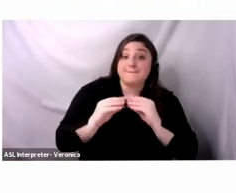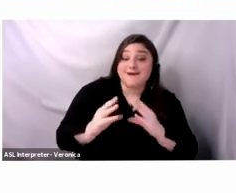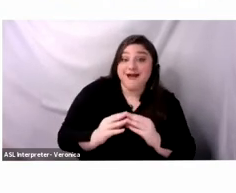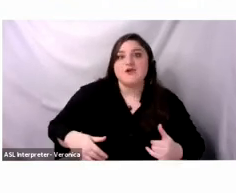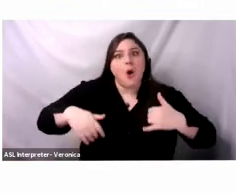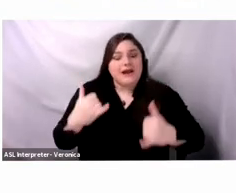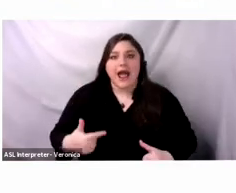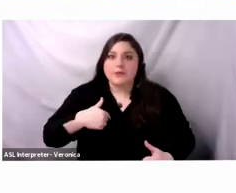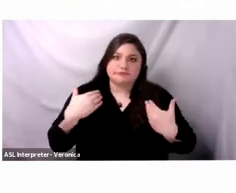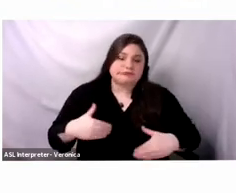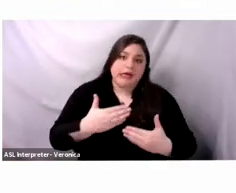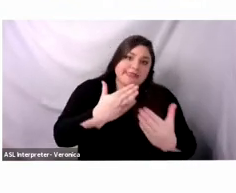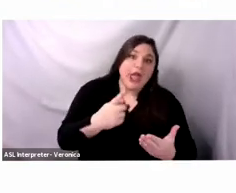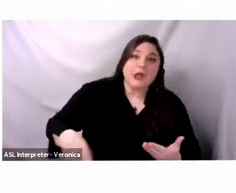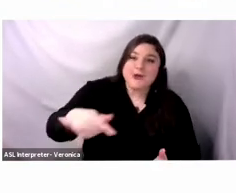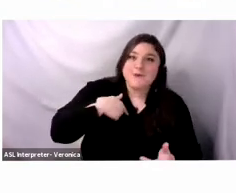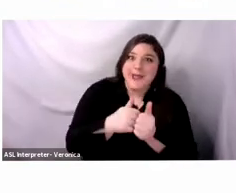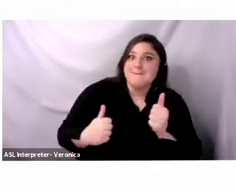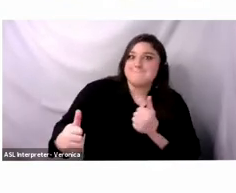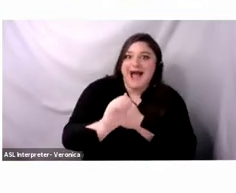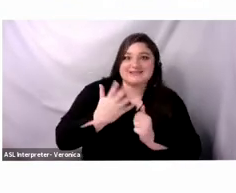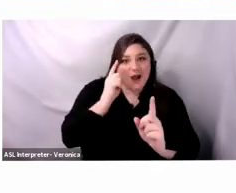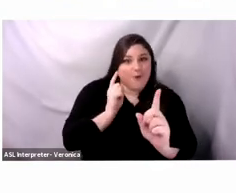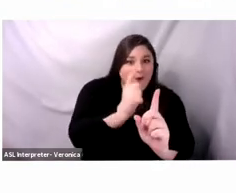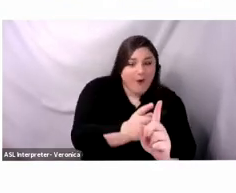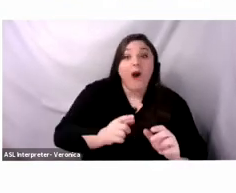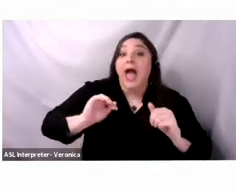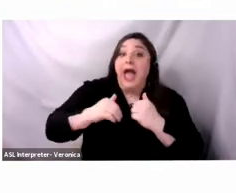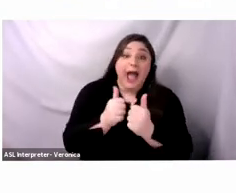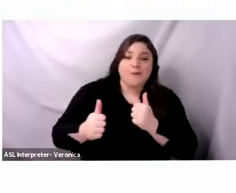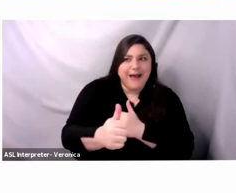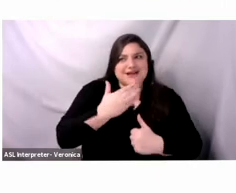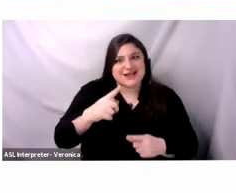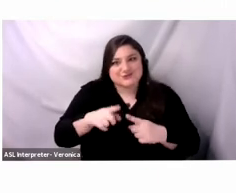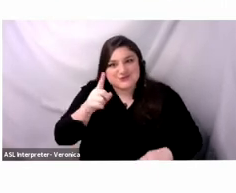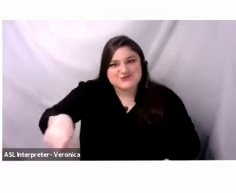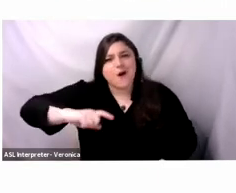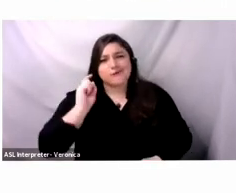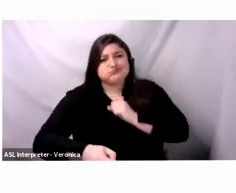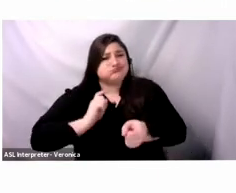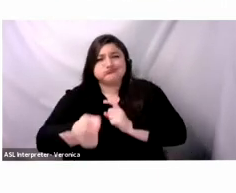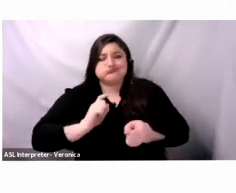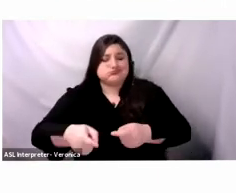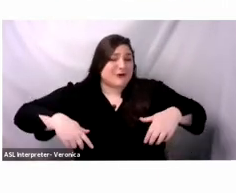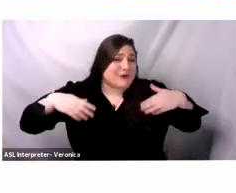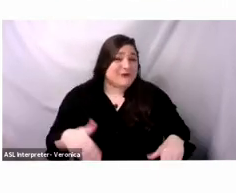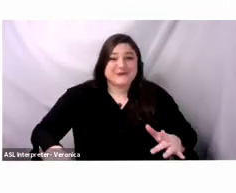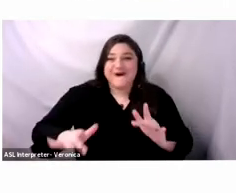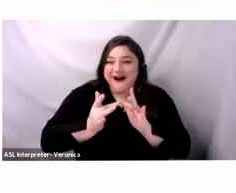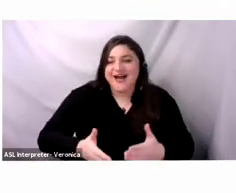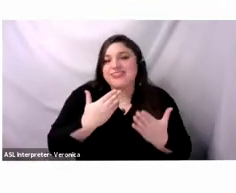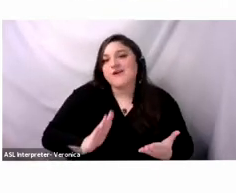way past our goal. And that was from the actions that you guys took from online. So thank you all so much for that